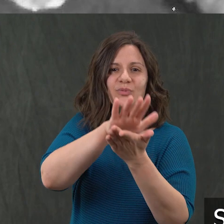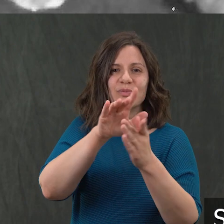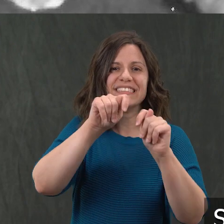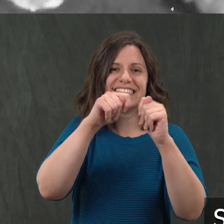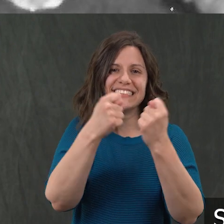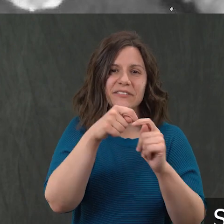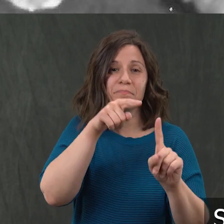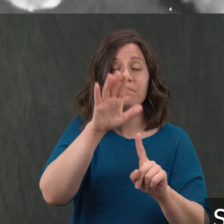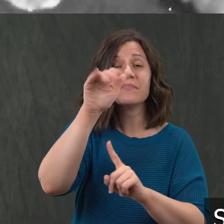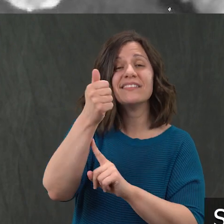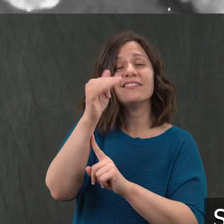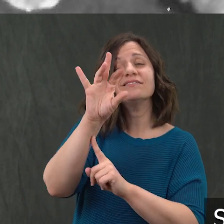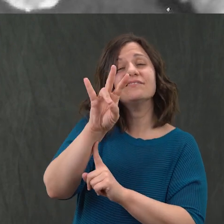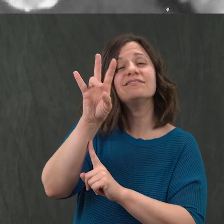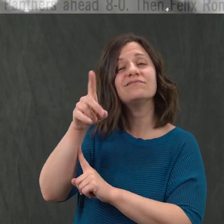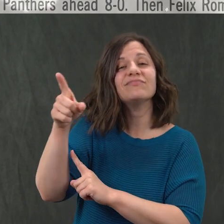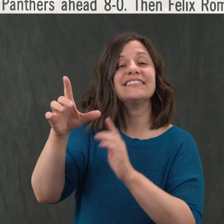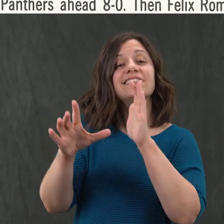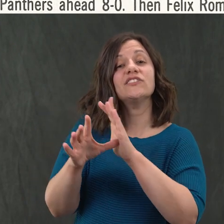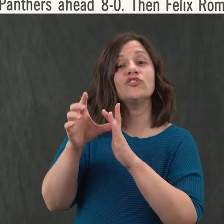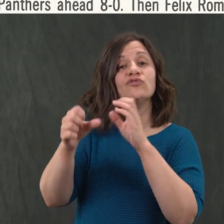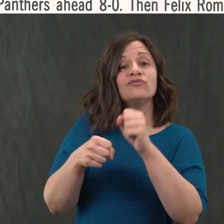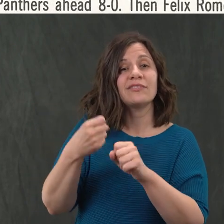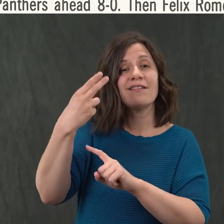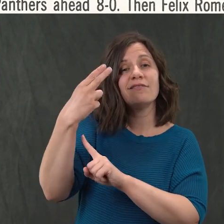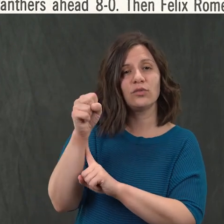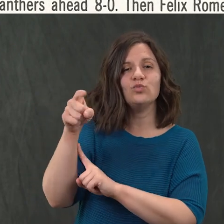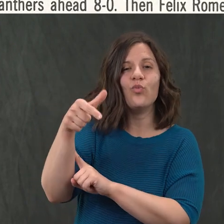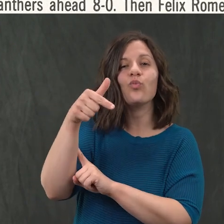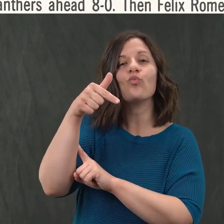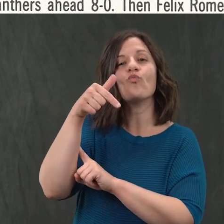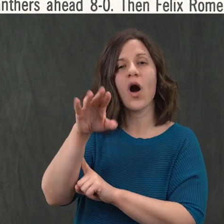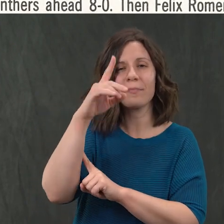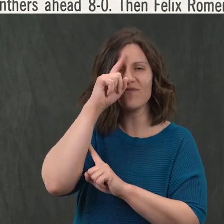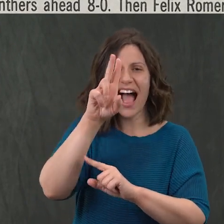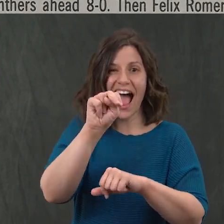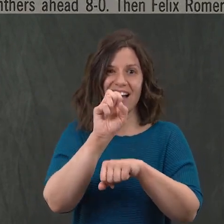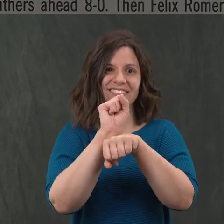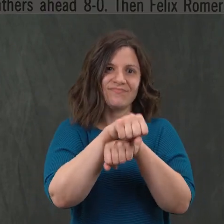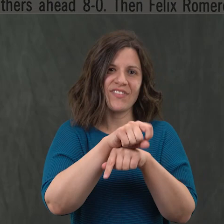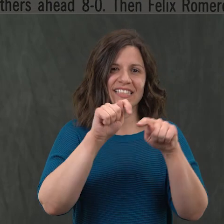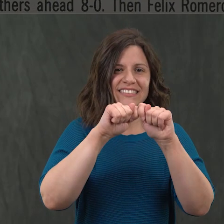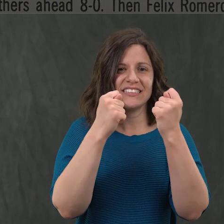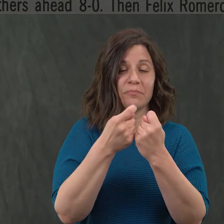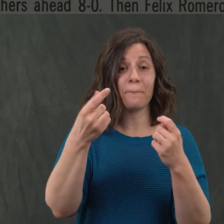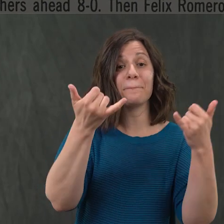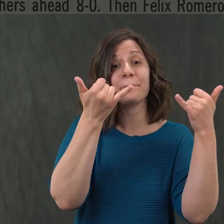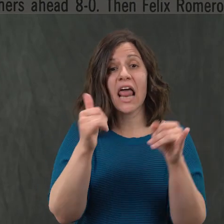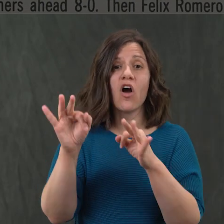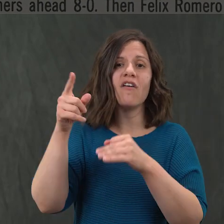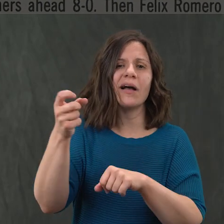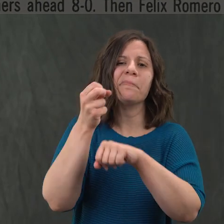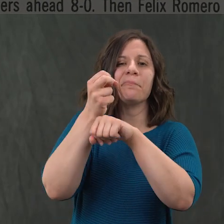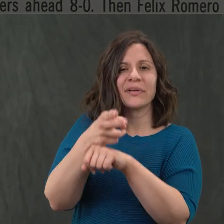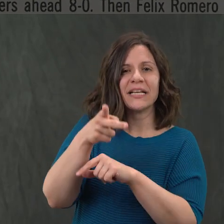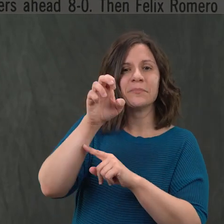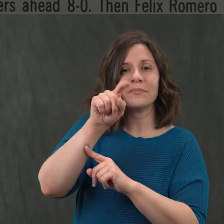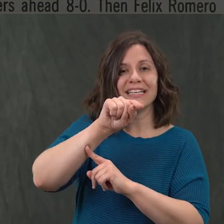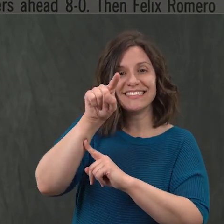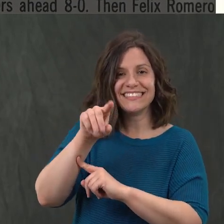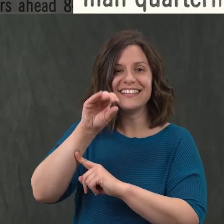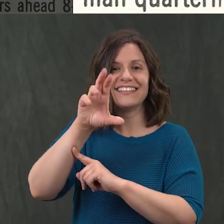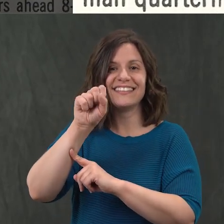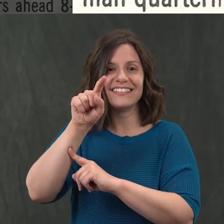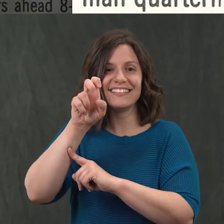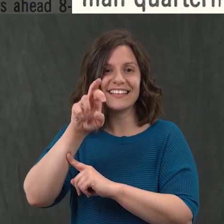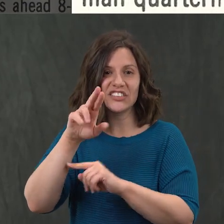finally join the middle school team. By 1977, his senior year in high school, he was the quarterback for an undefeated team.